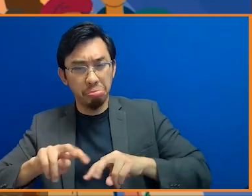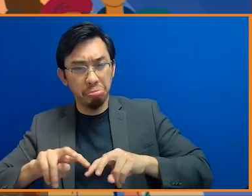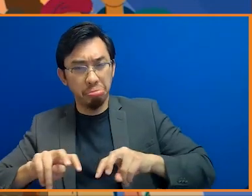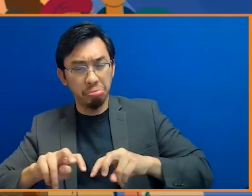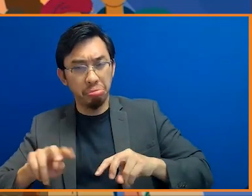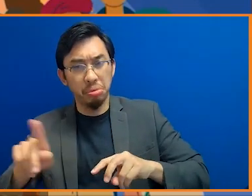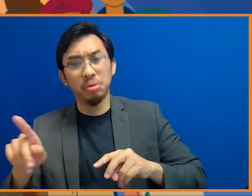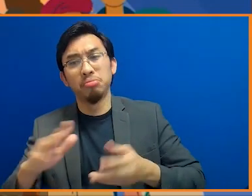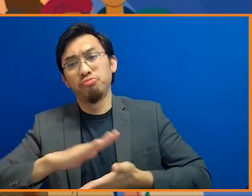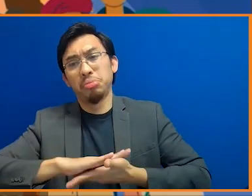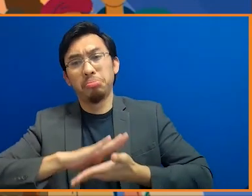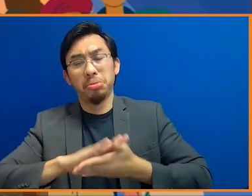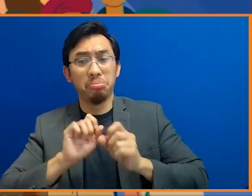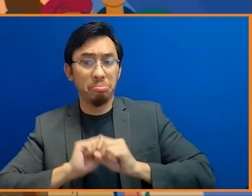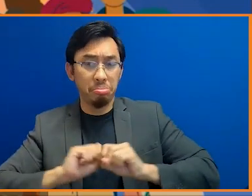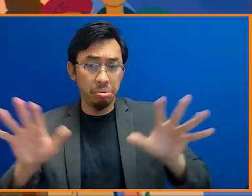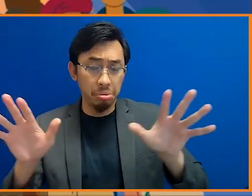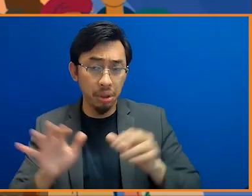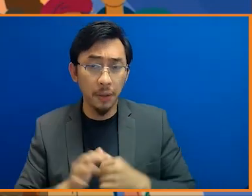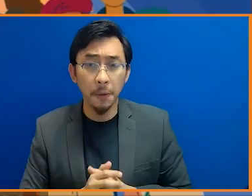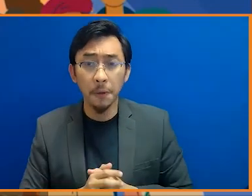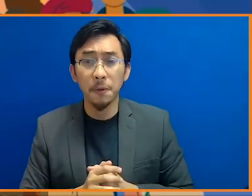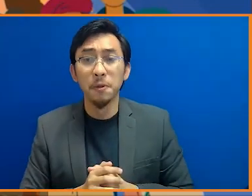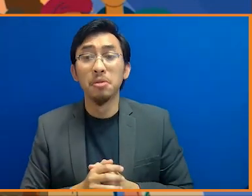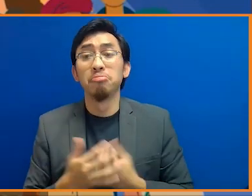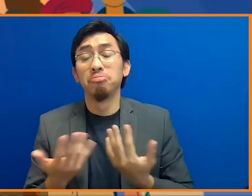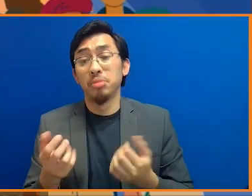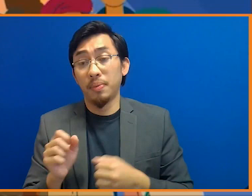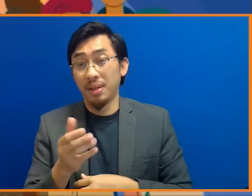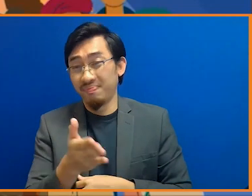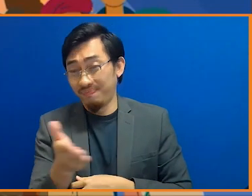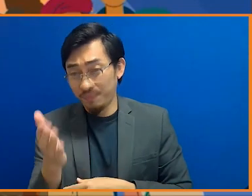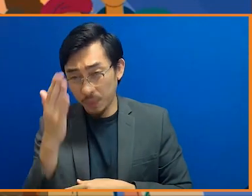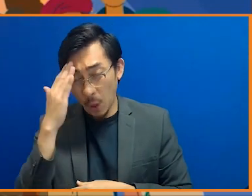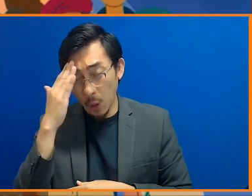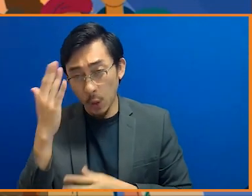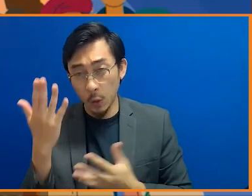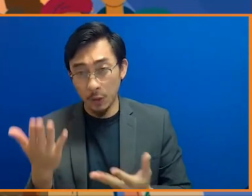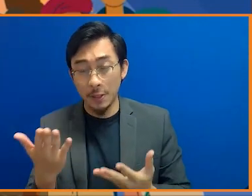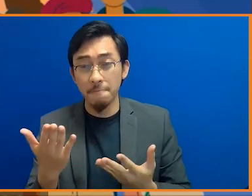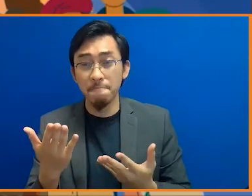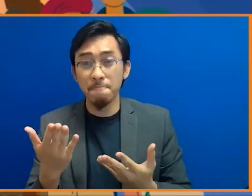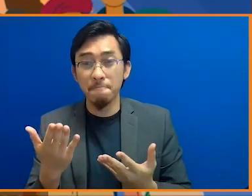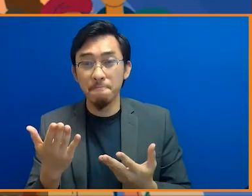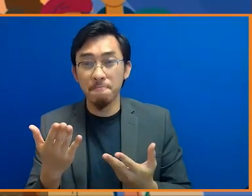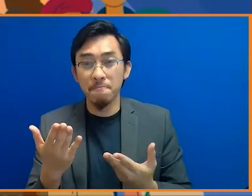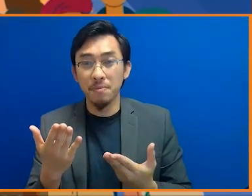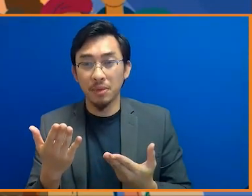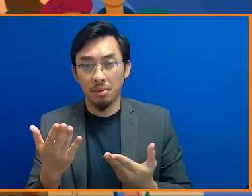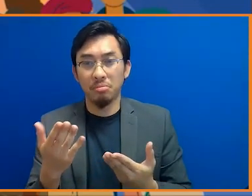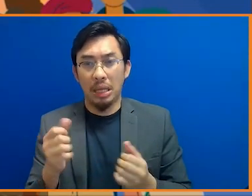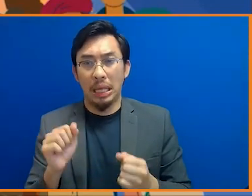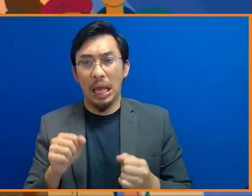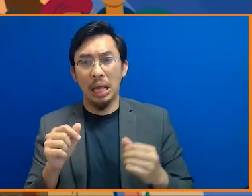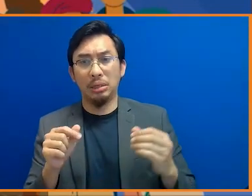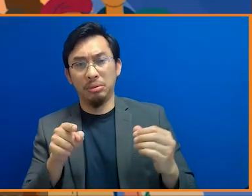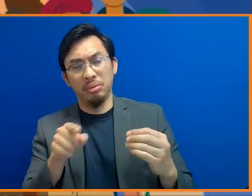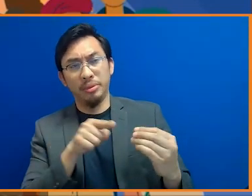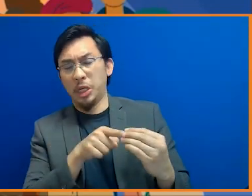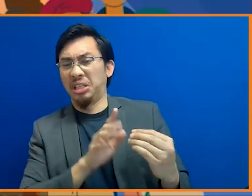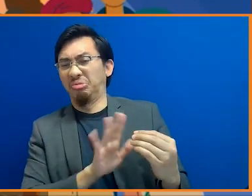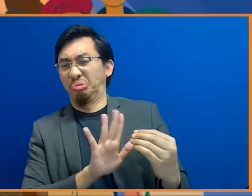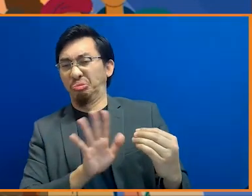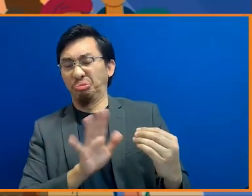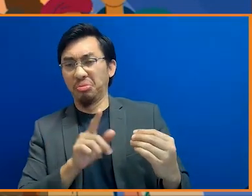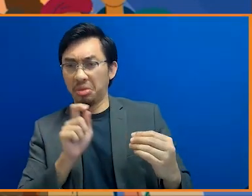Friedman, 2014. You can argue, you can also, rebut, give a rebuttal to